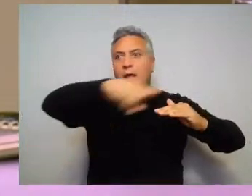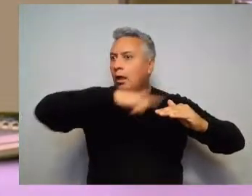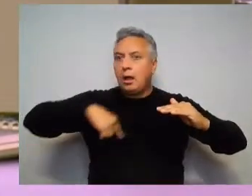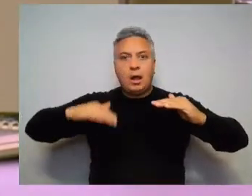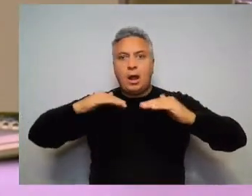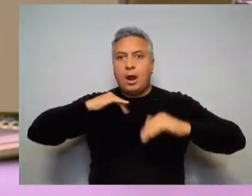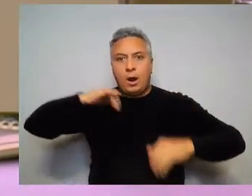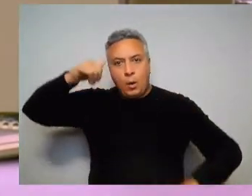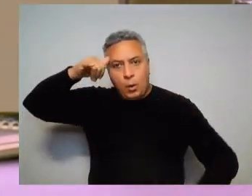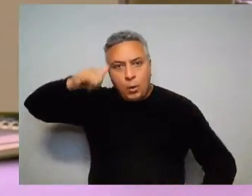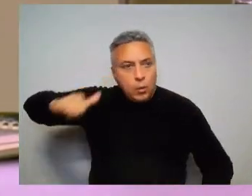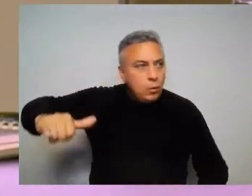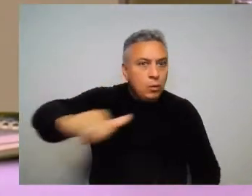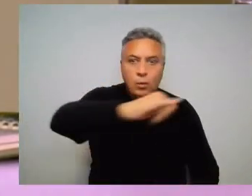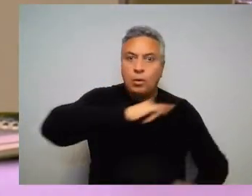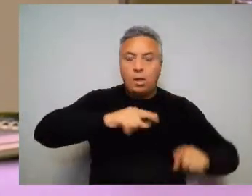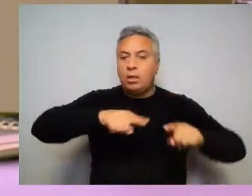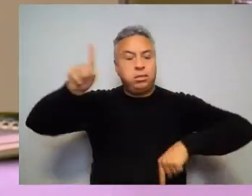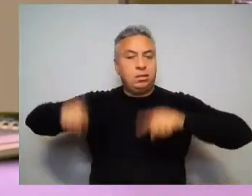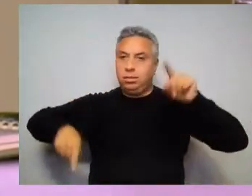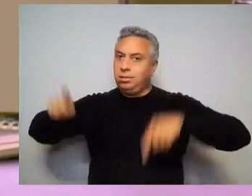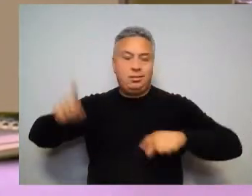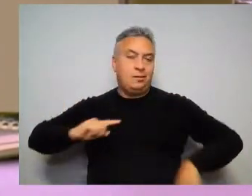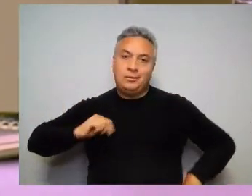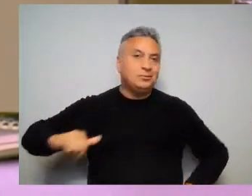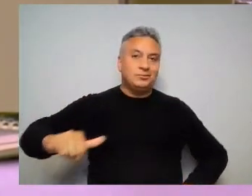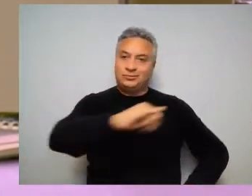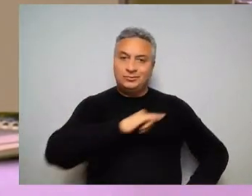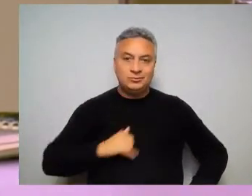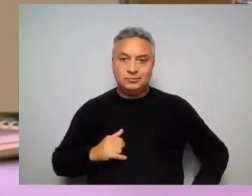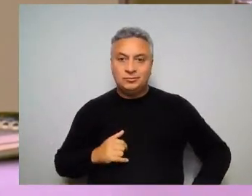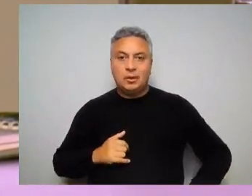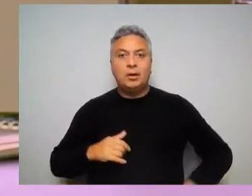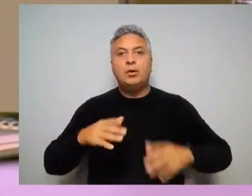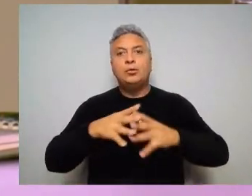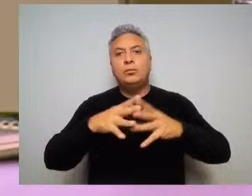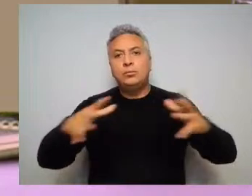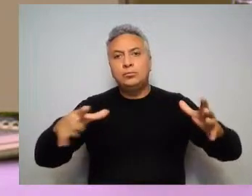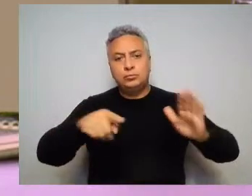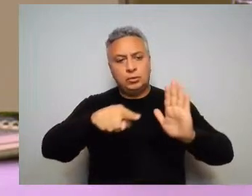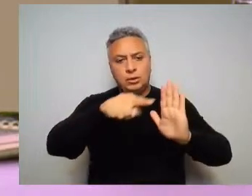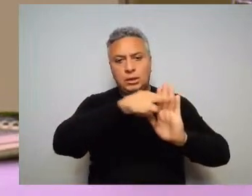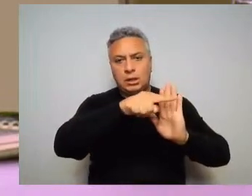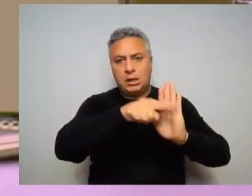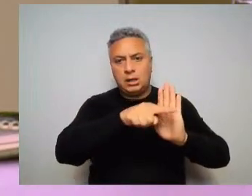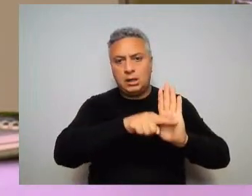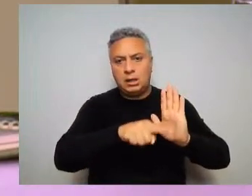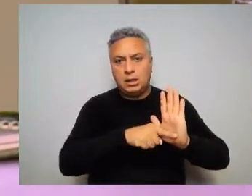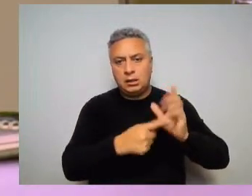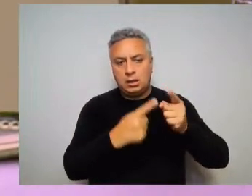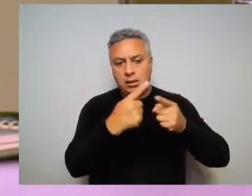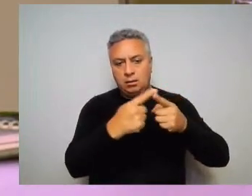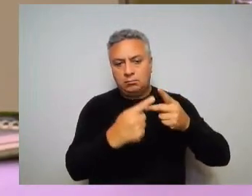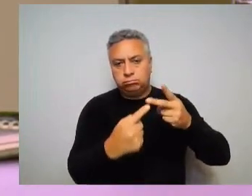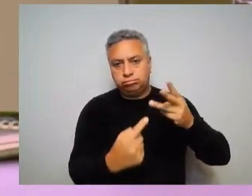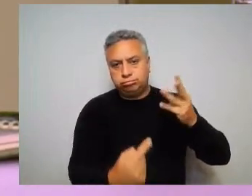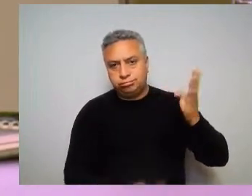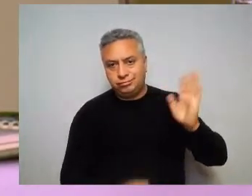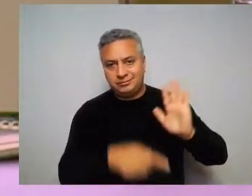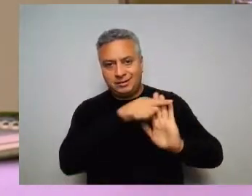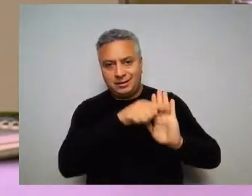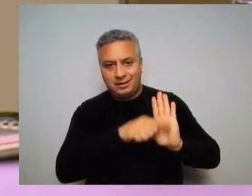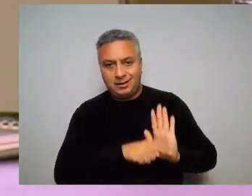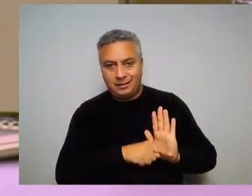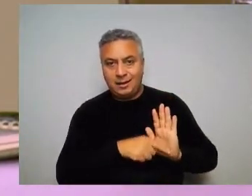heterogeneous is the one where we have many diversity, but where we share many agendas. And these challenges should